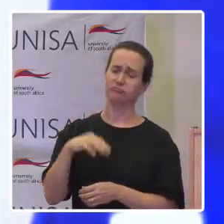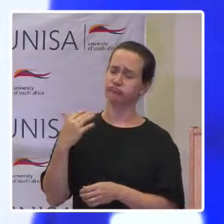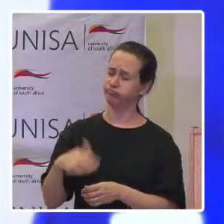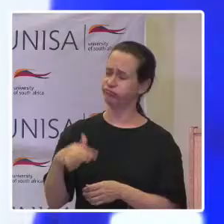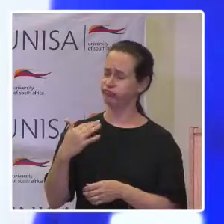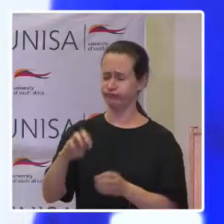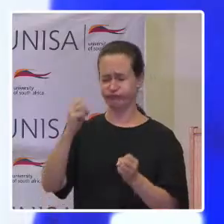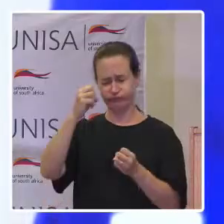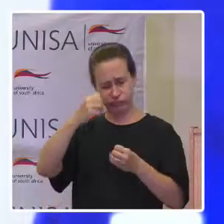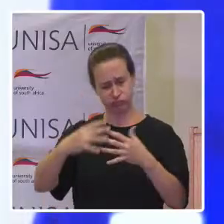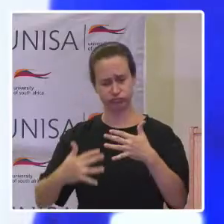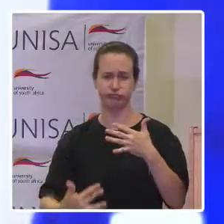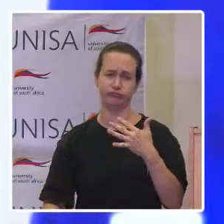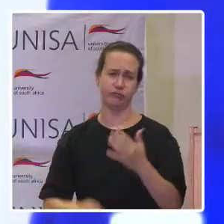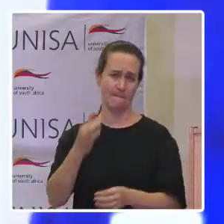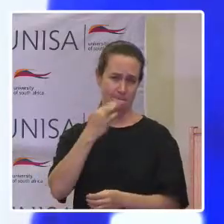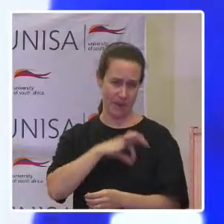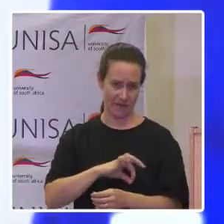identified, are far-reaching,